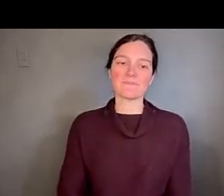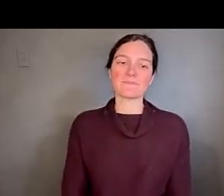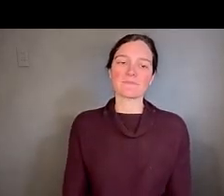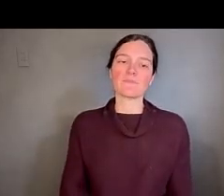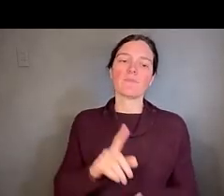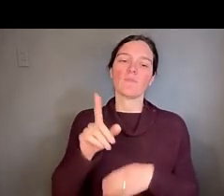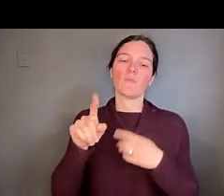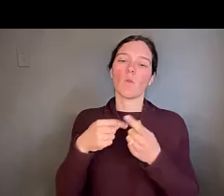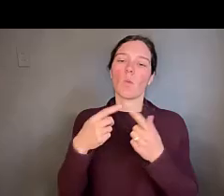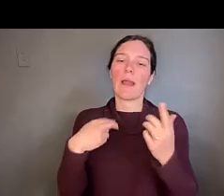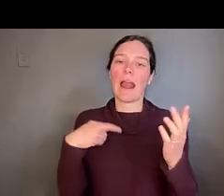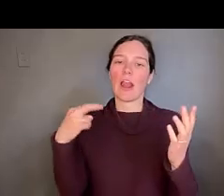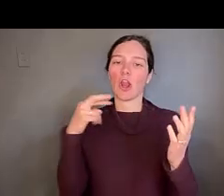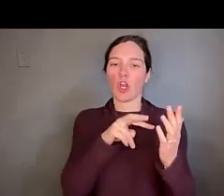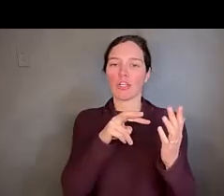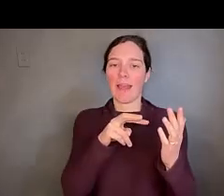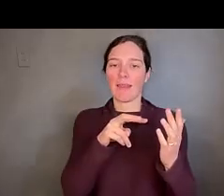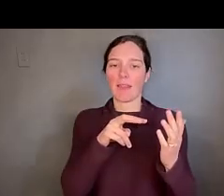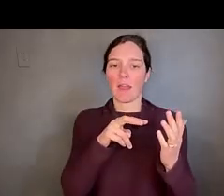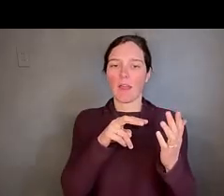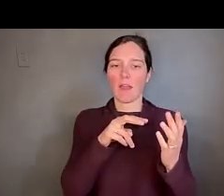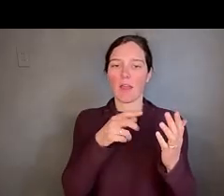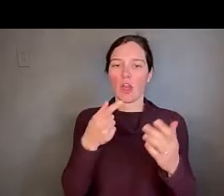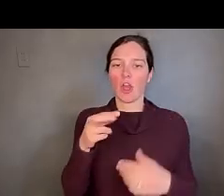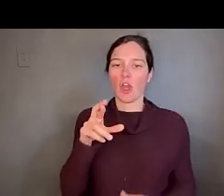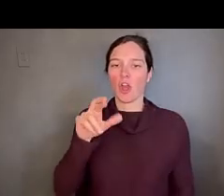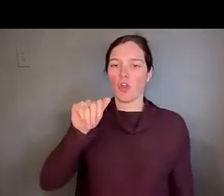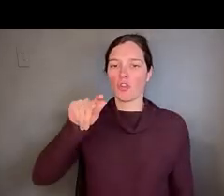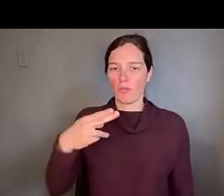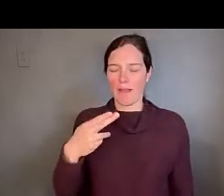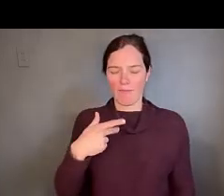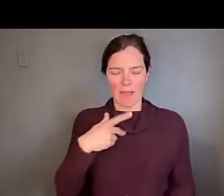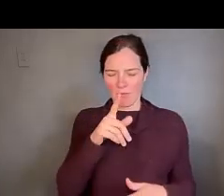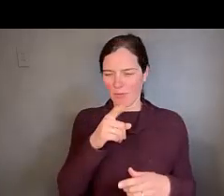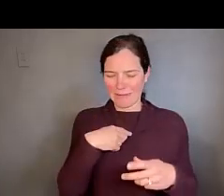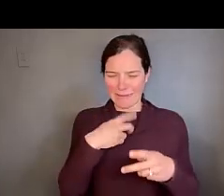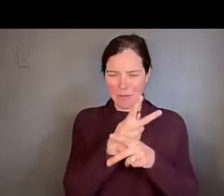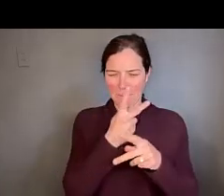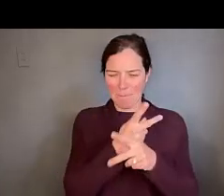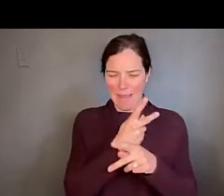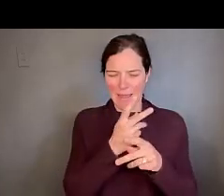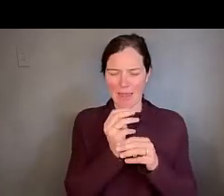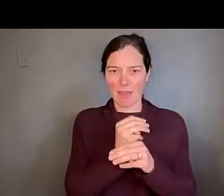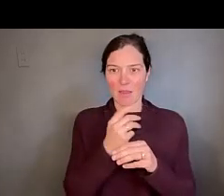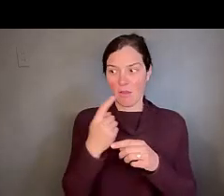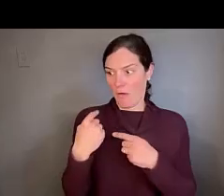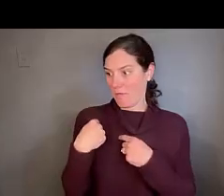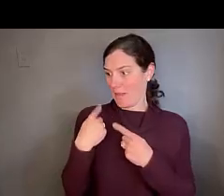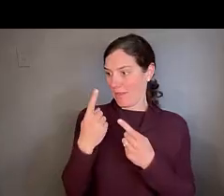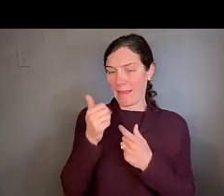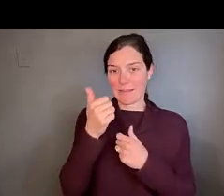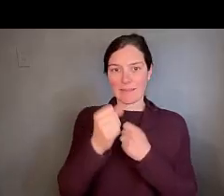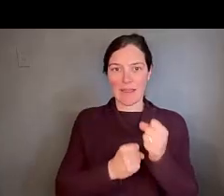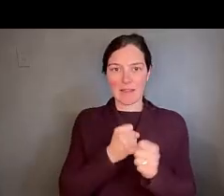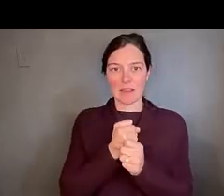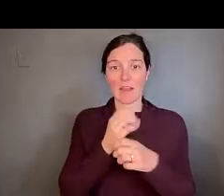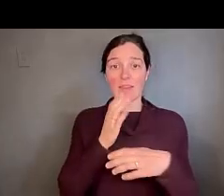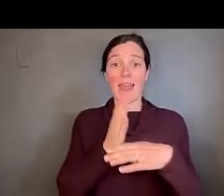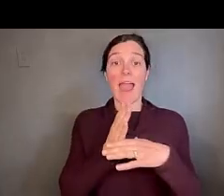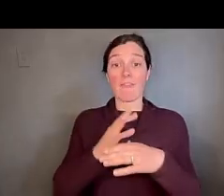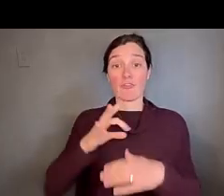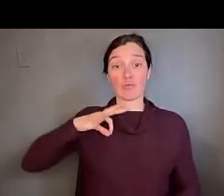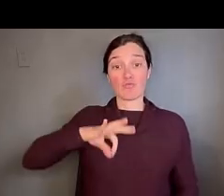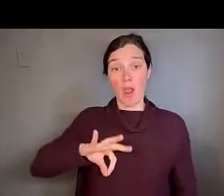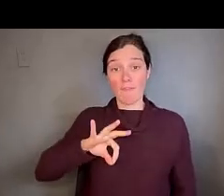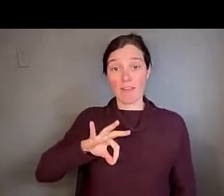When I looked at that graph, let me just do again some math. So over the last 10 years, average profit for us